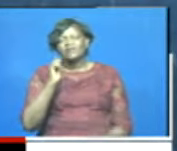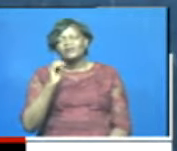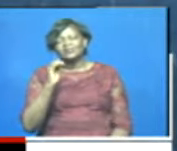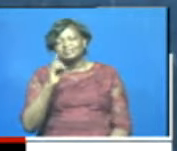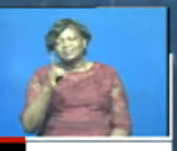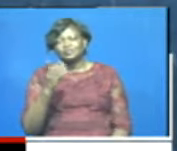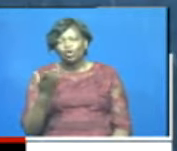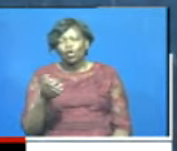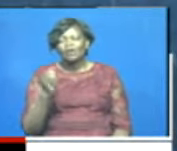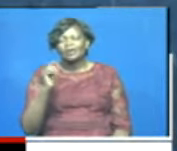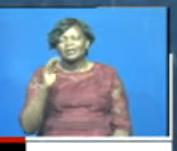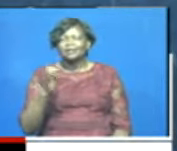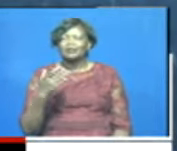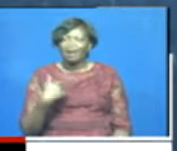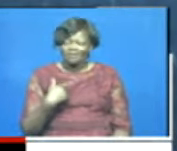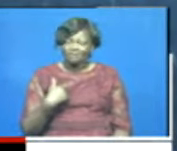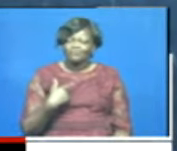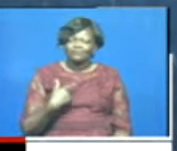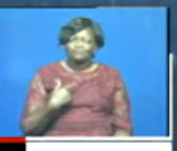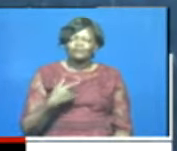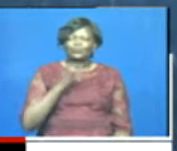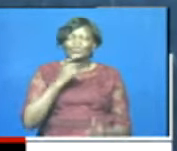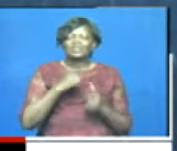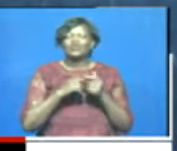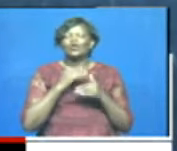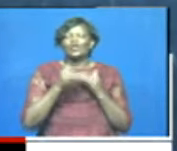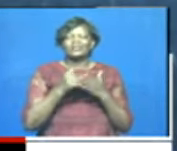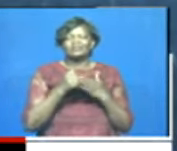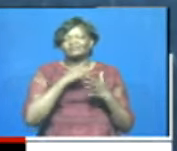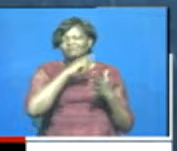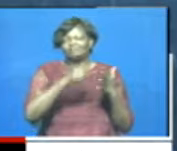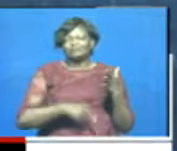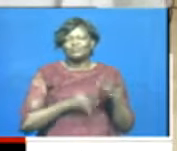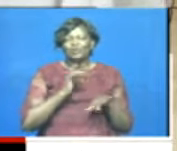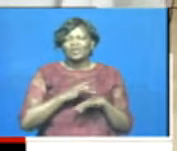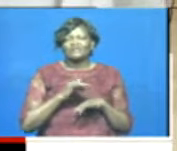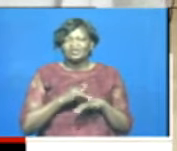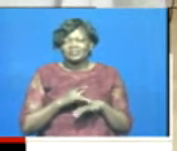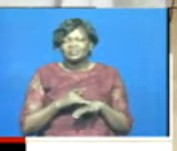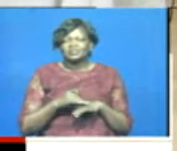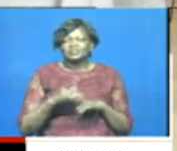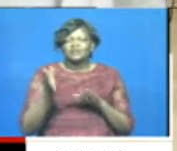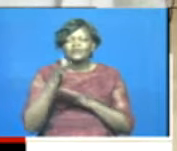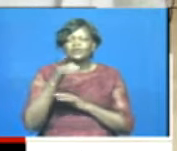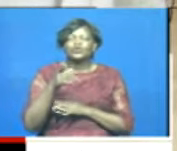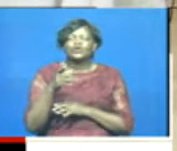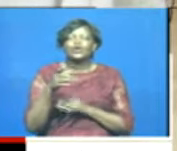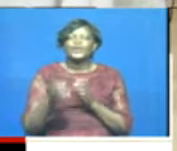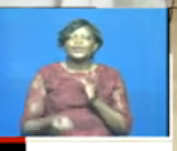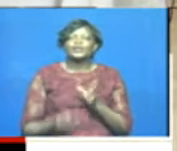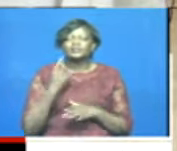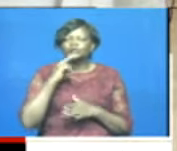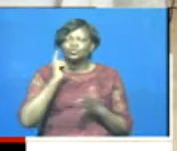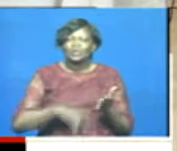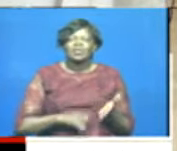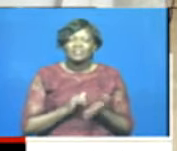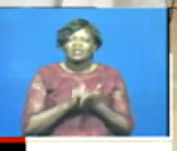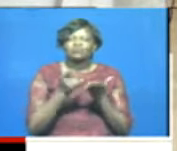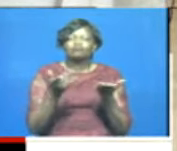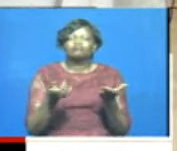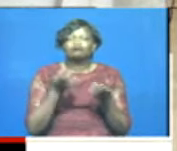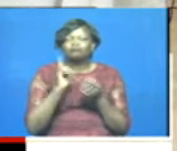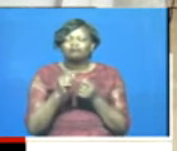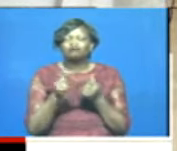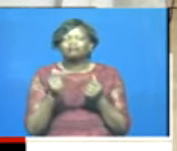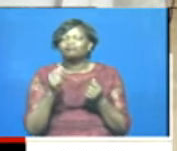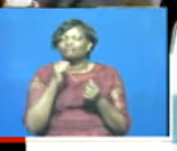scenario in aquatic systems. So all this will sum up to affect fish production. Experts say these stocks will remain under threat, not